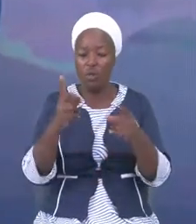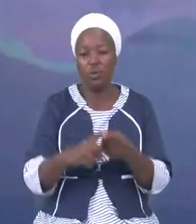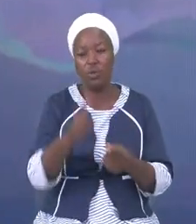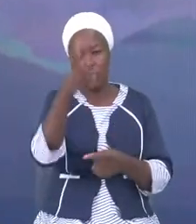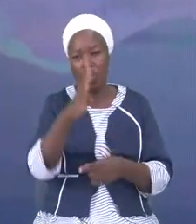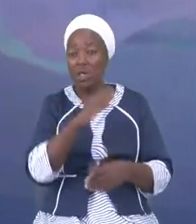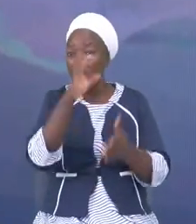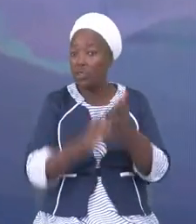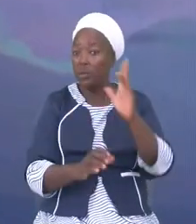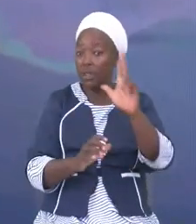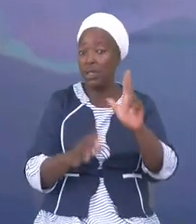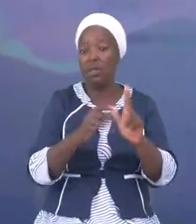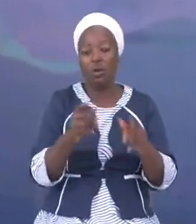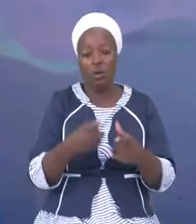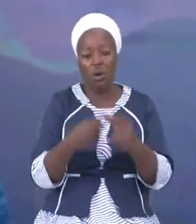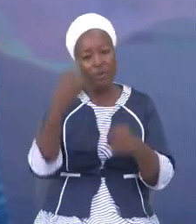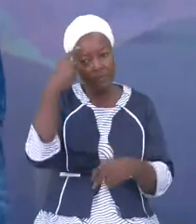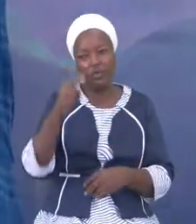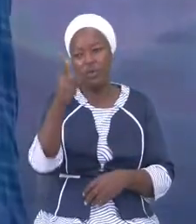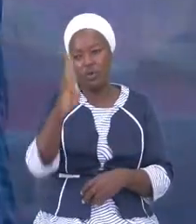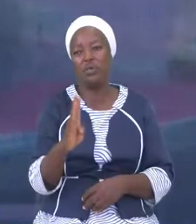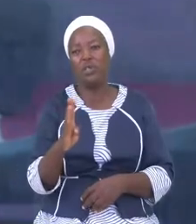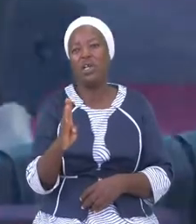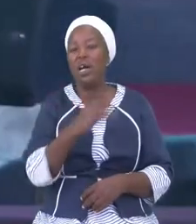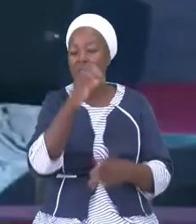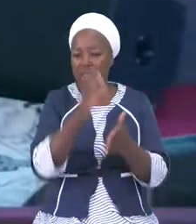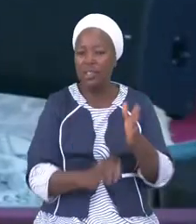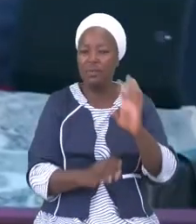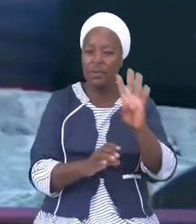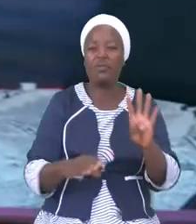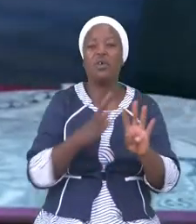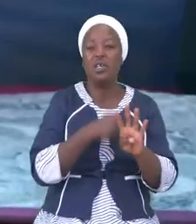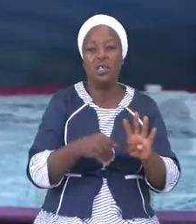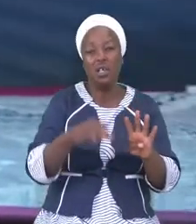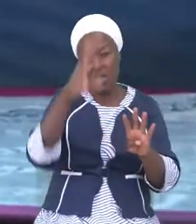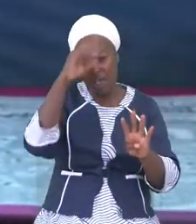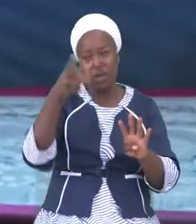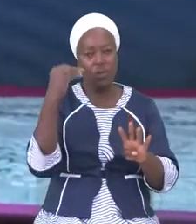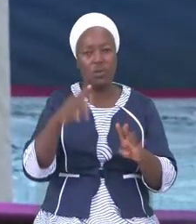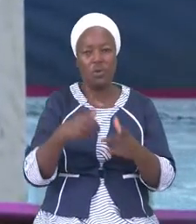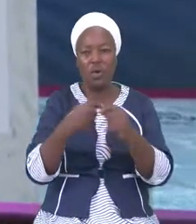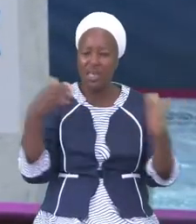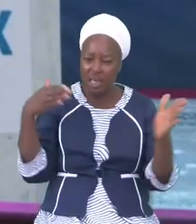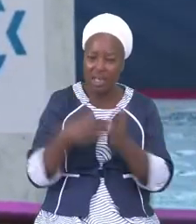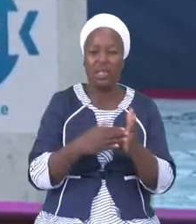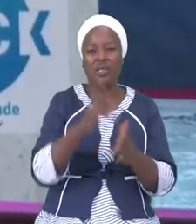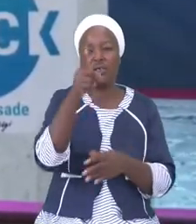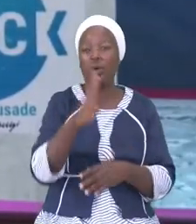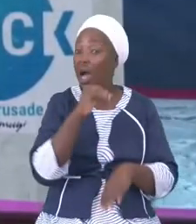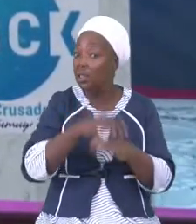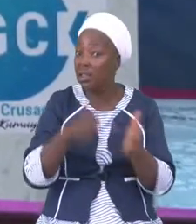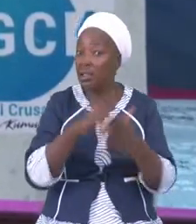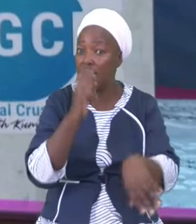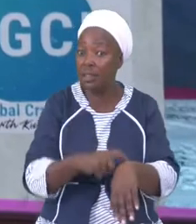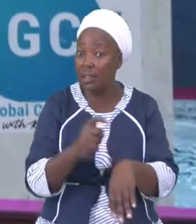was running for God. Unfortunately, in chapter 4, he was running against God. At this time,